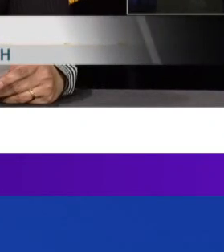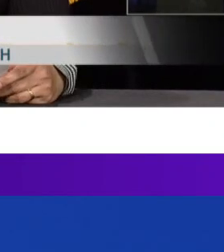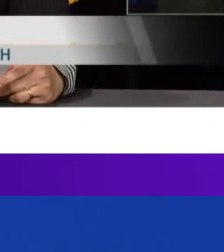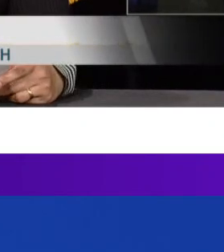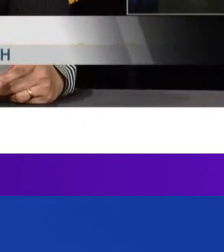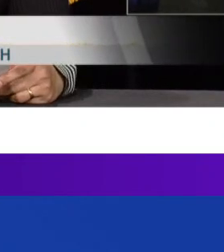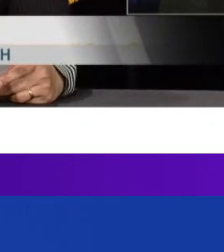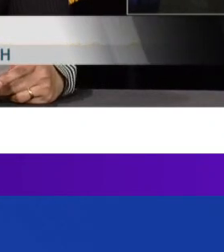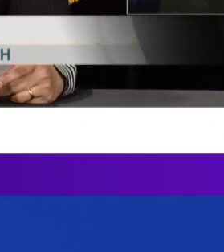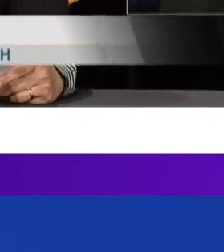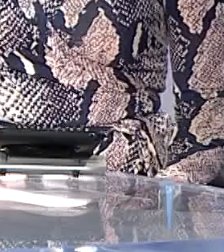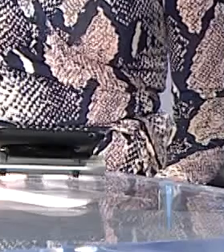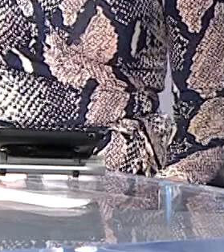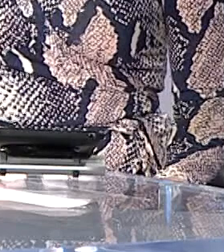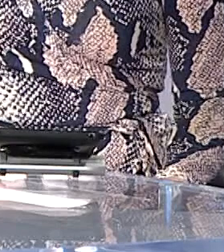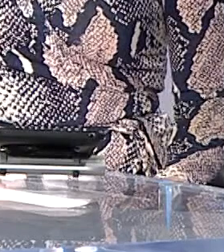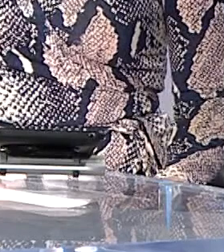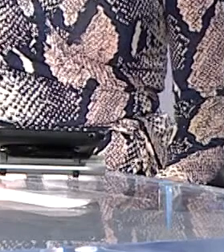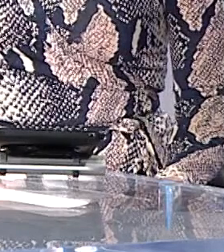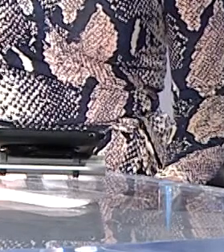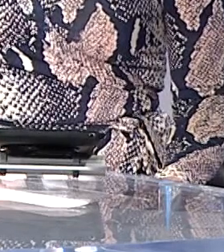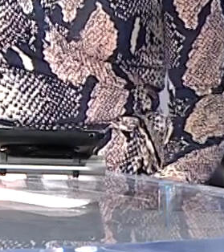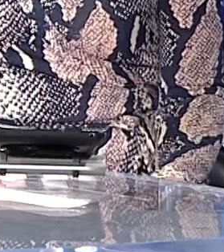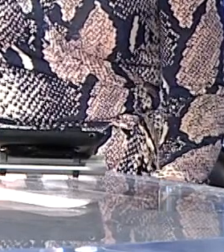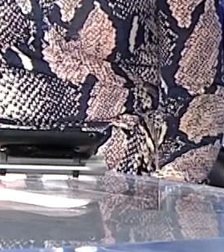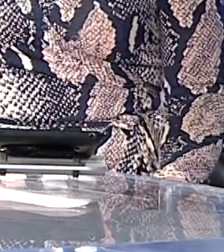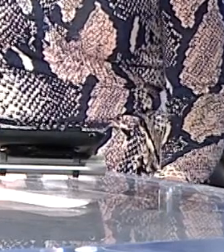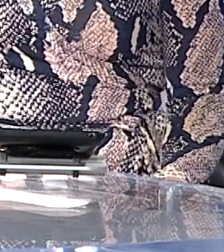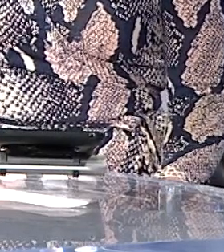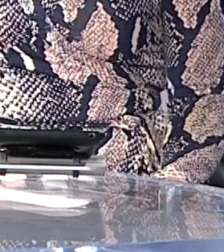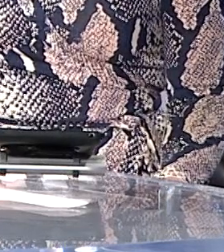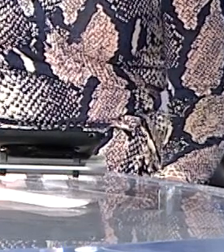Facebook page and on KENS5.com. Tonight, the city is reporting